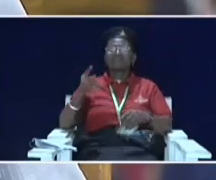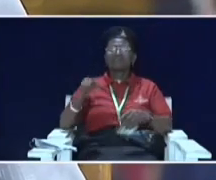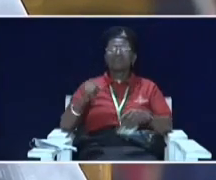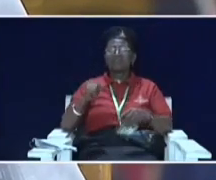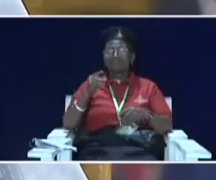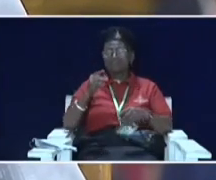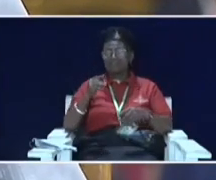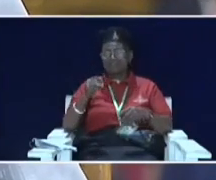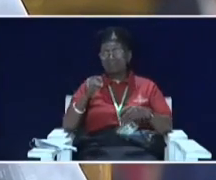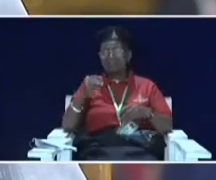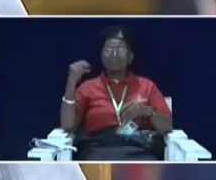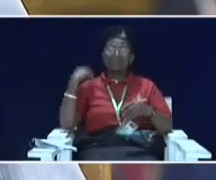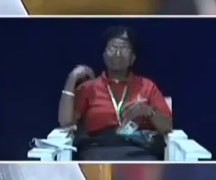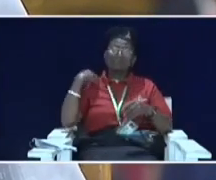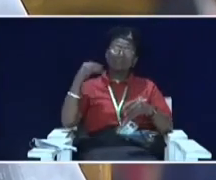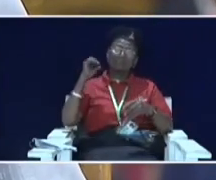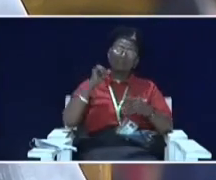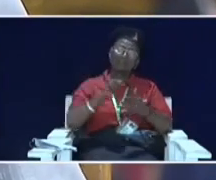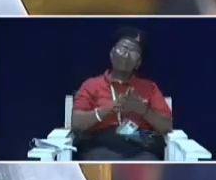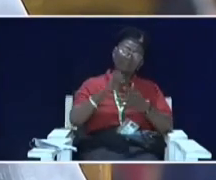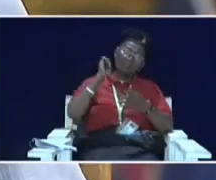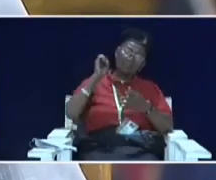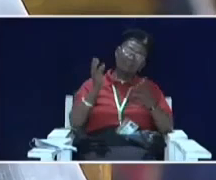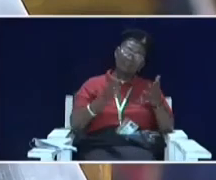was saying, what's wrong with him?